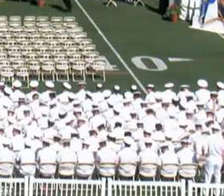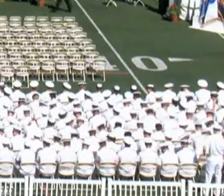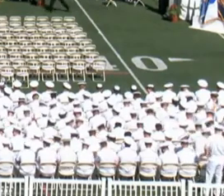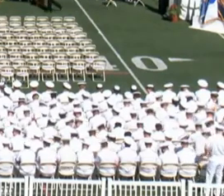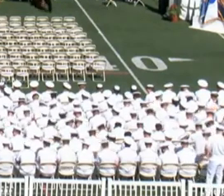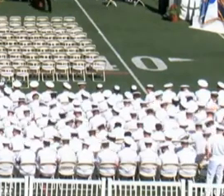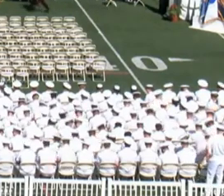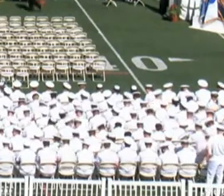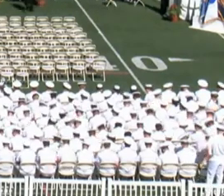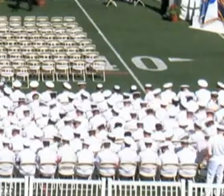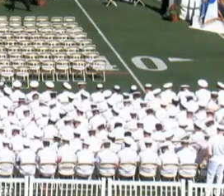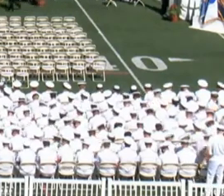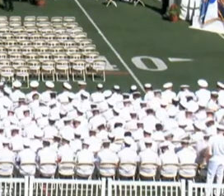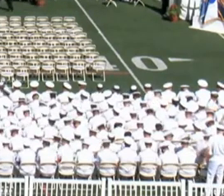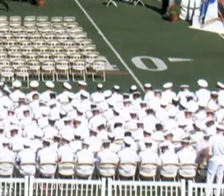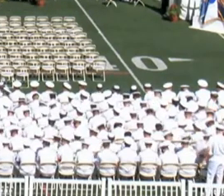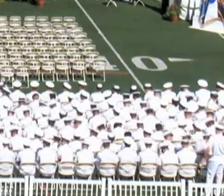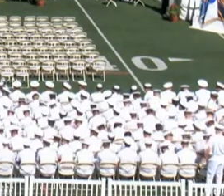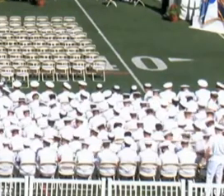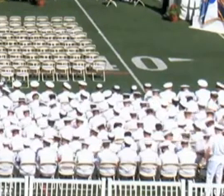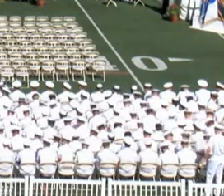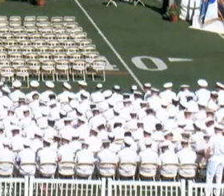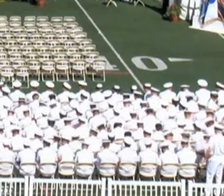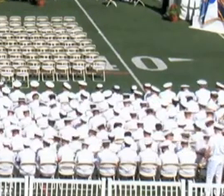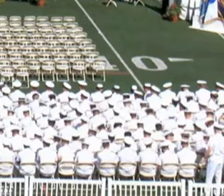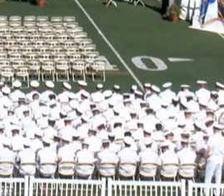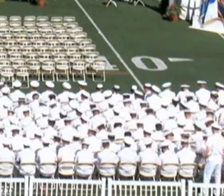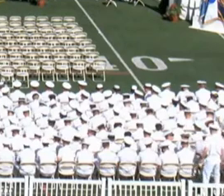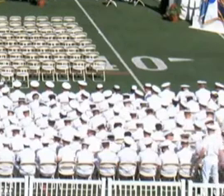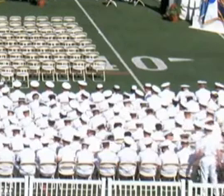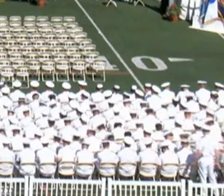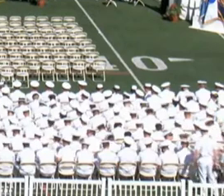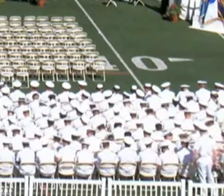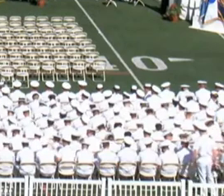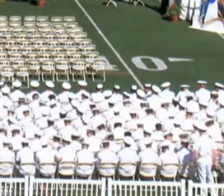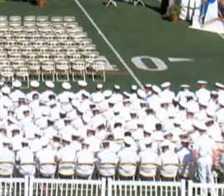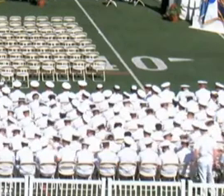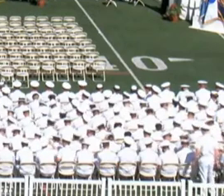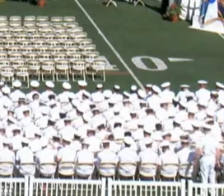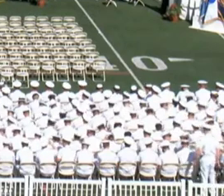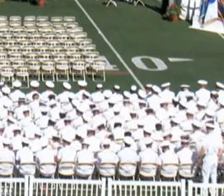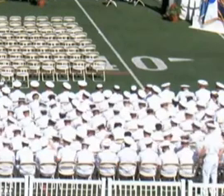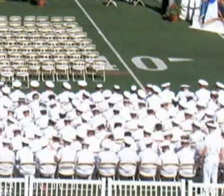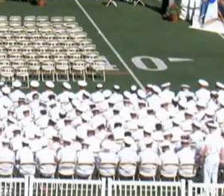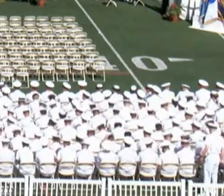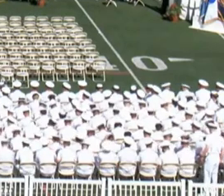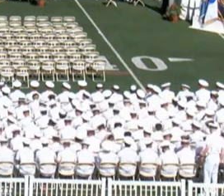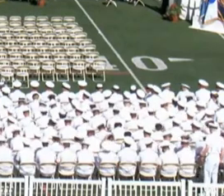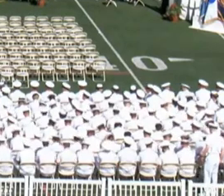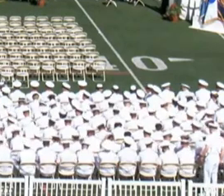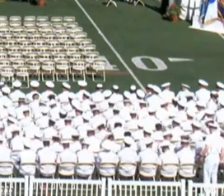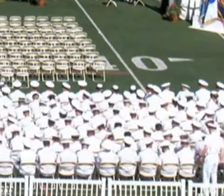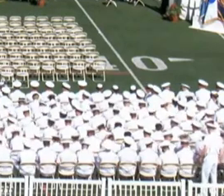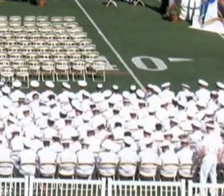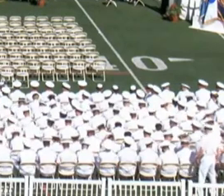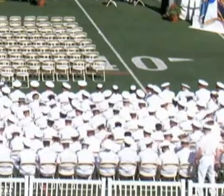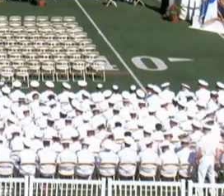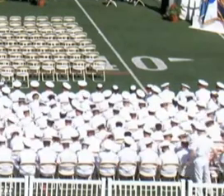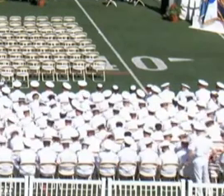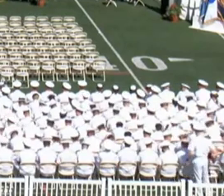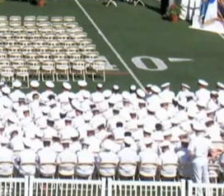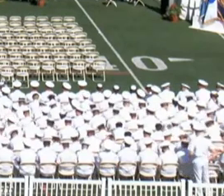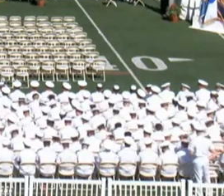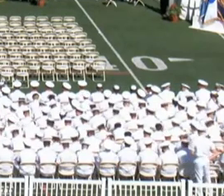She graduated from the class of 78 as one of the first 8 female graduates. Went on to sail for Exxon and advanced her license, earning her